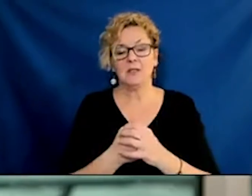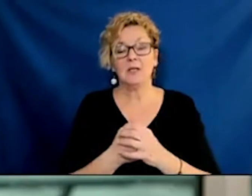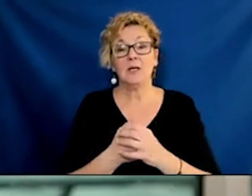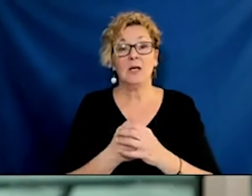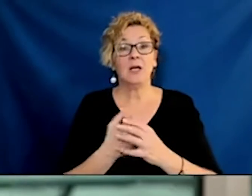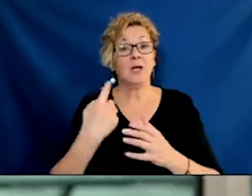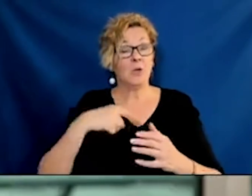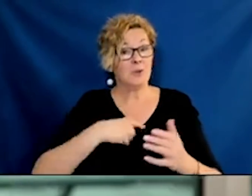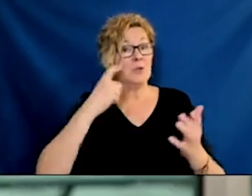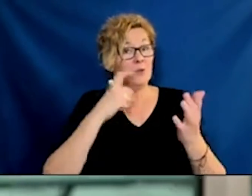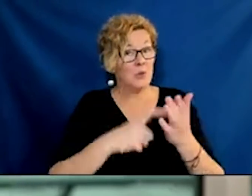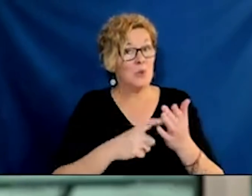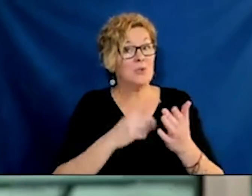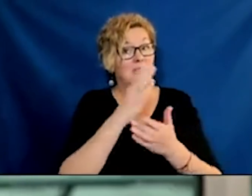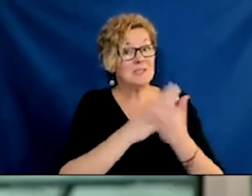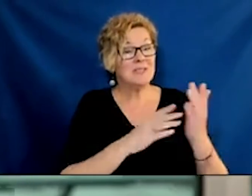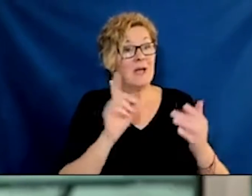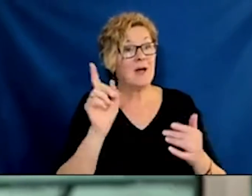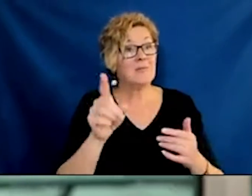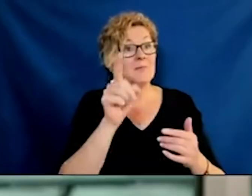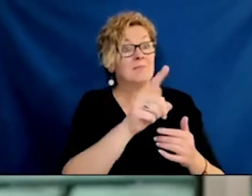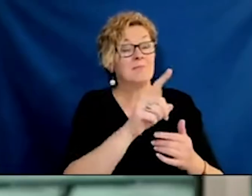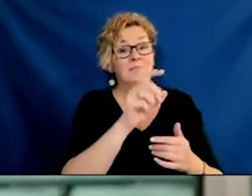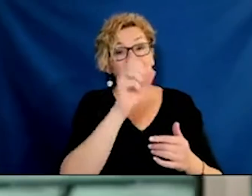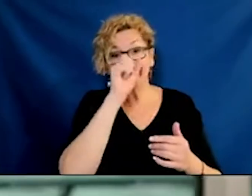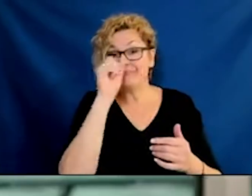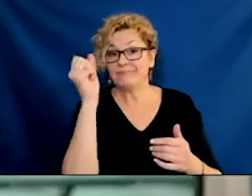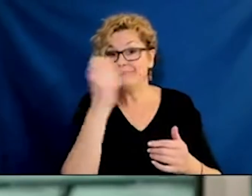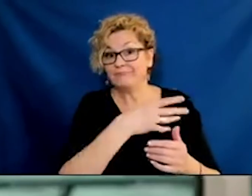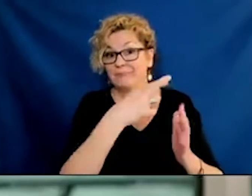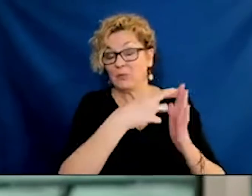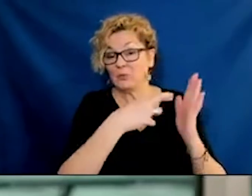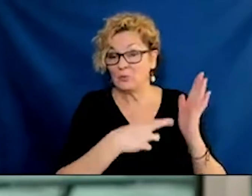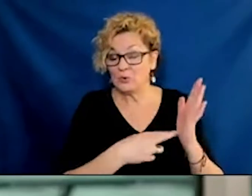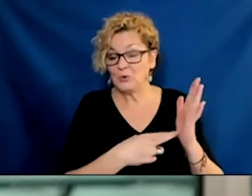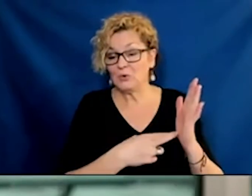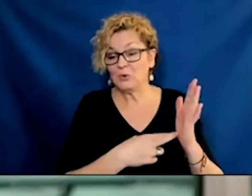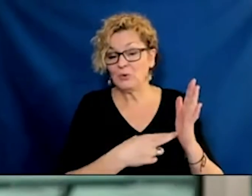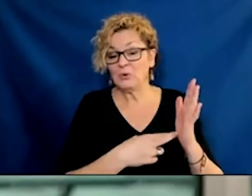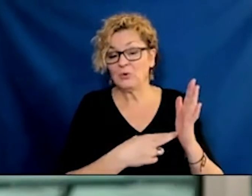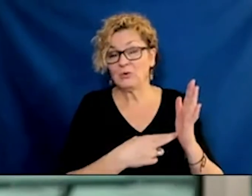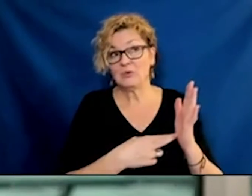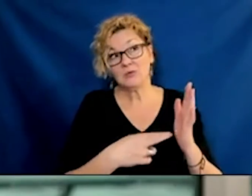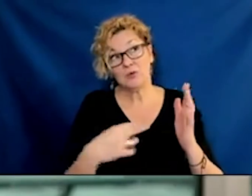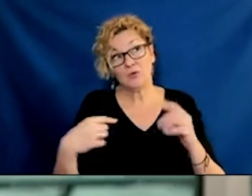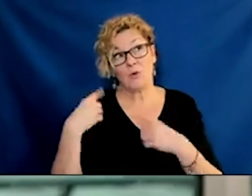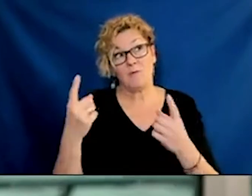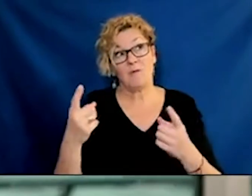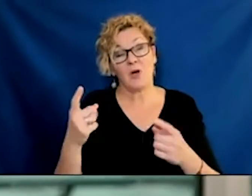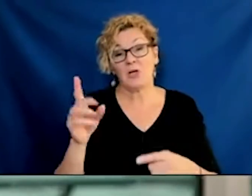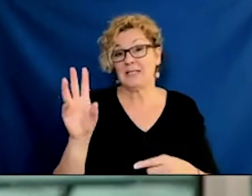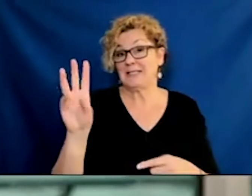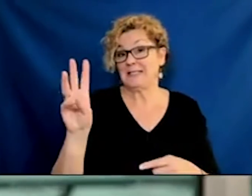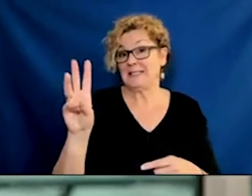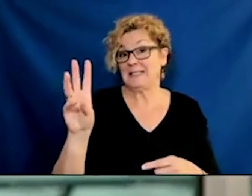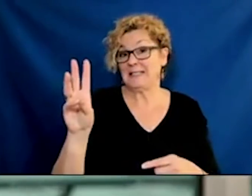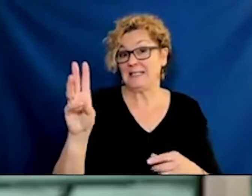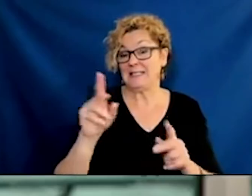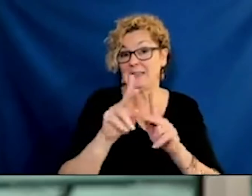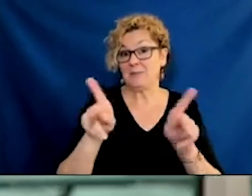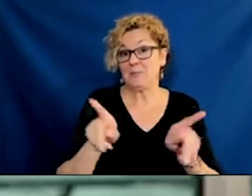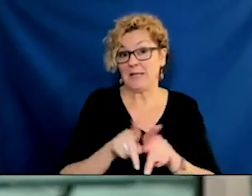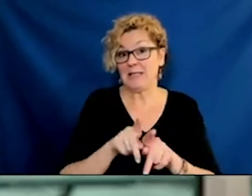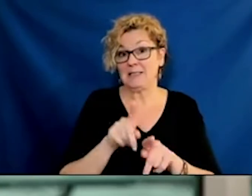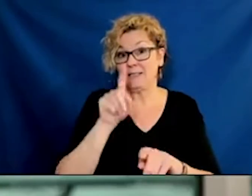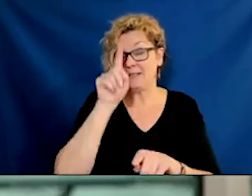where we are seeing people flaunting those rules. It is the challenge that we're seeing, and Whistler is a good example. There's been at least